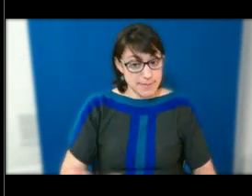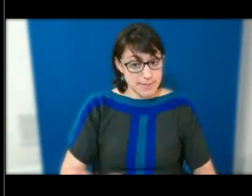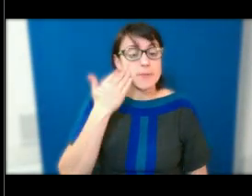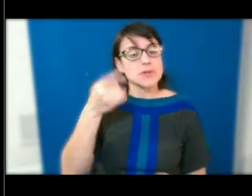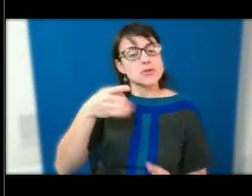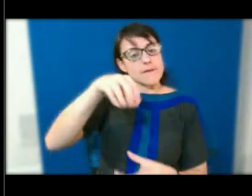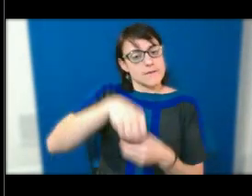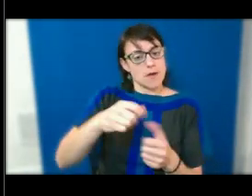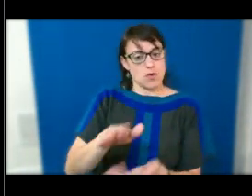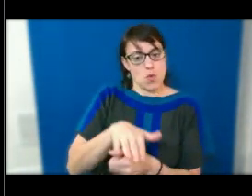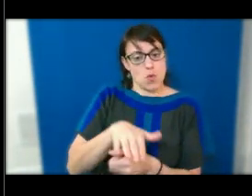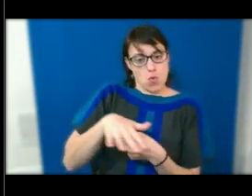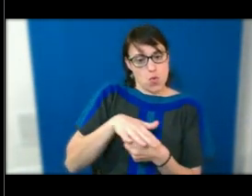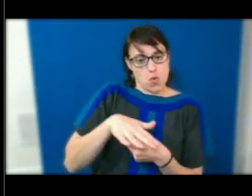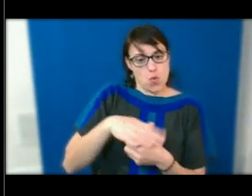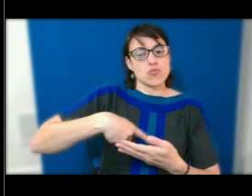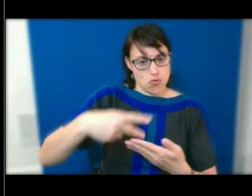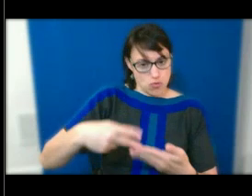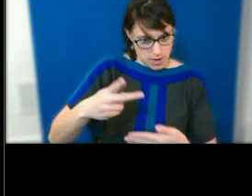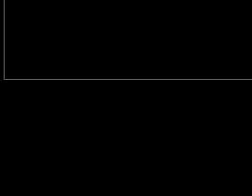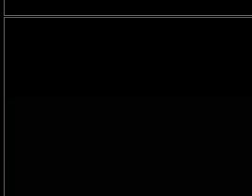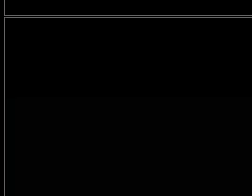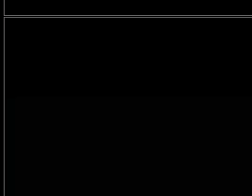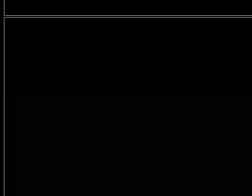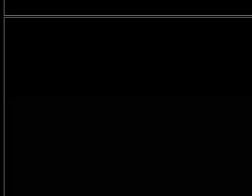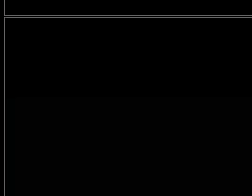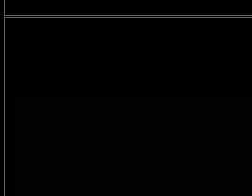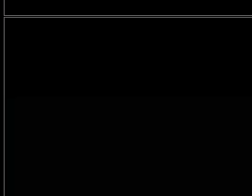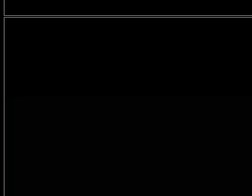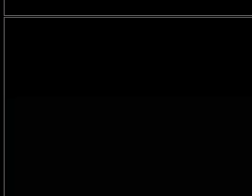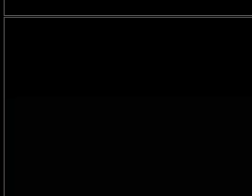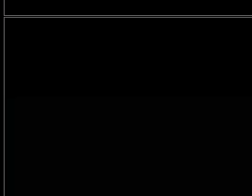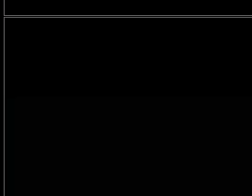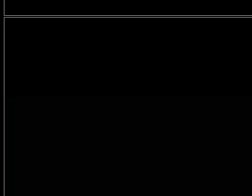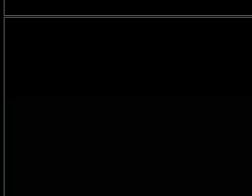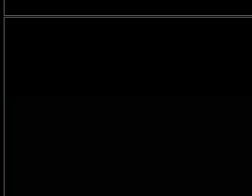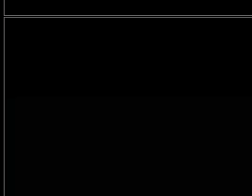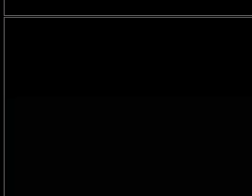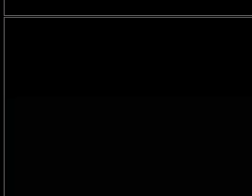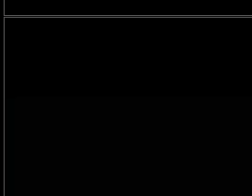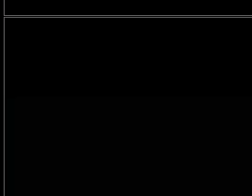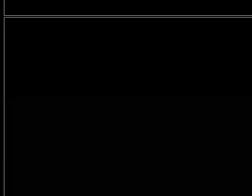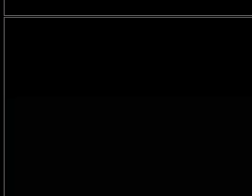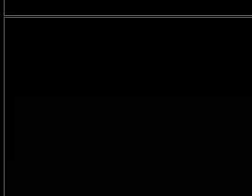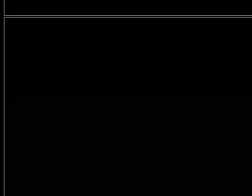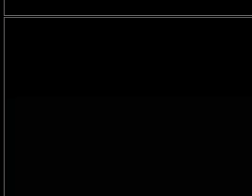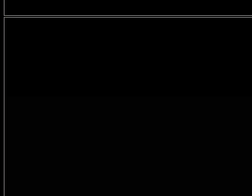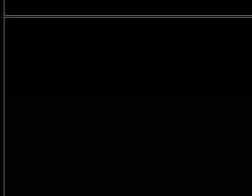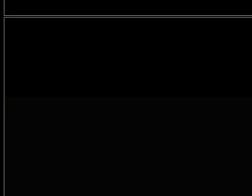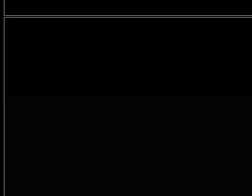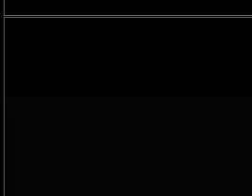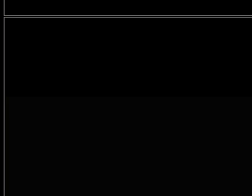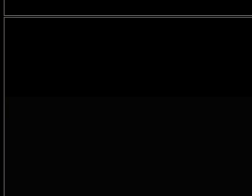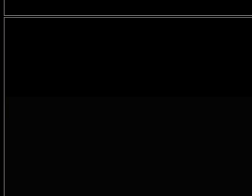and other things, and trying to bring what we know and find out what priorities there are in in marine